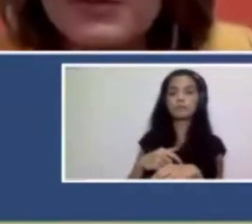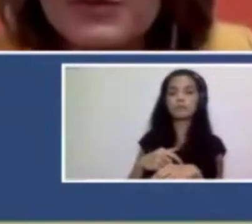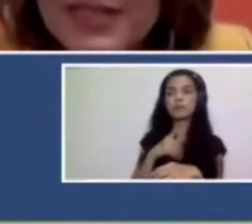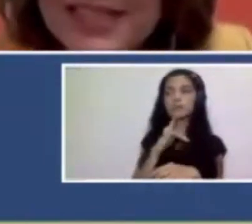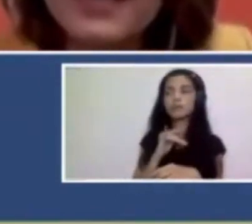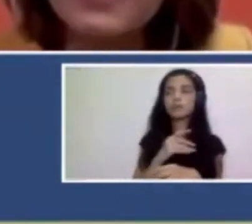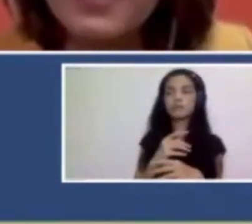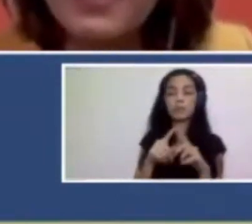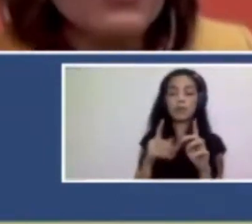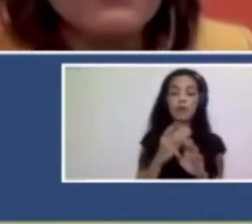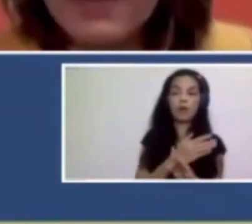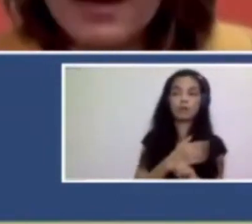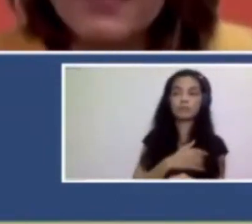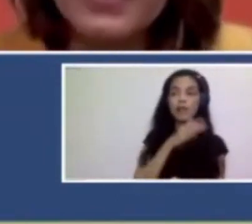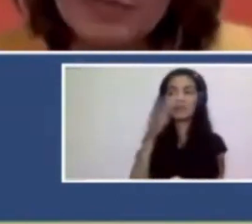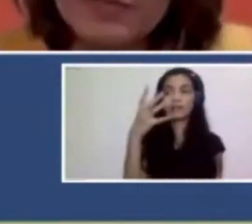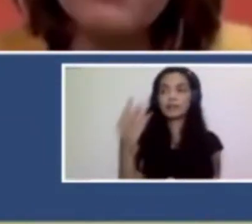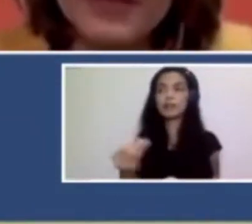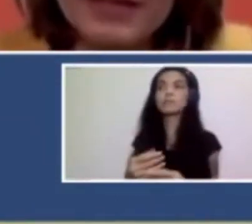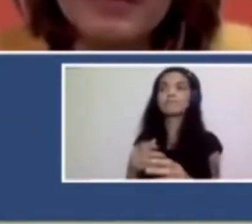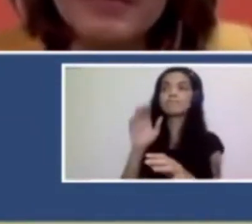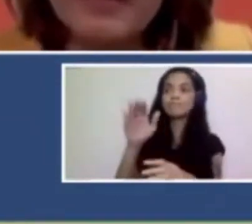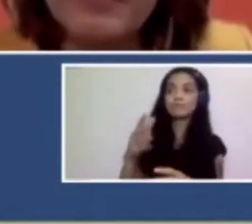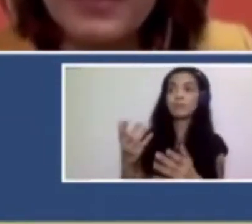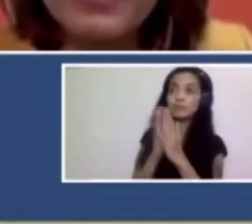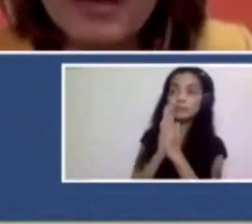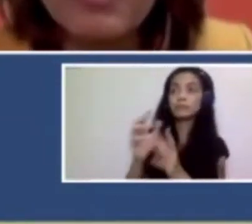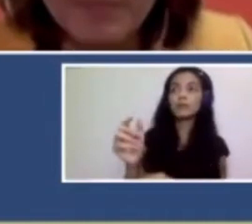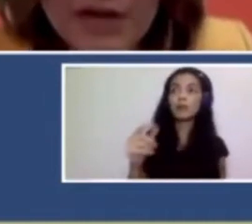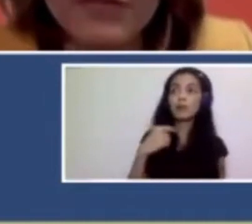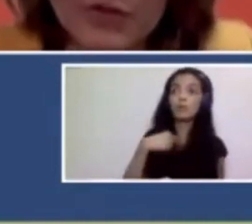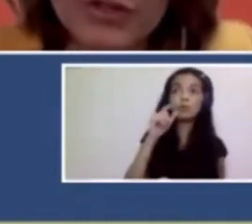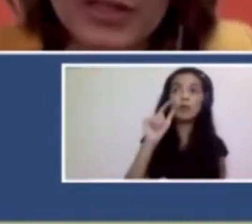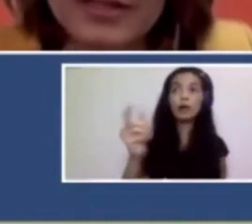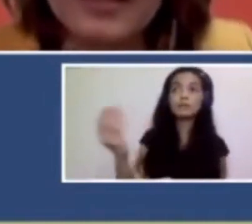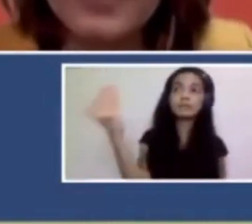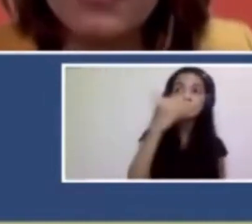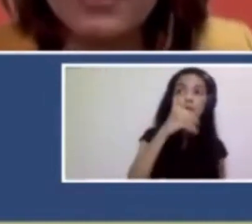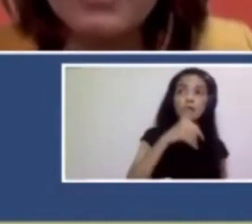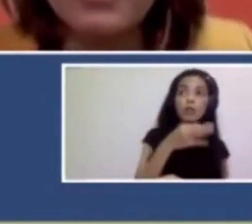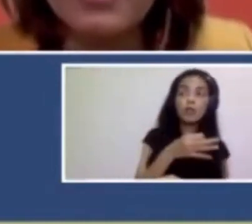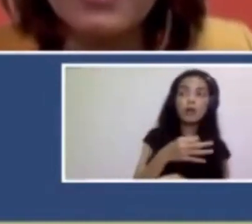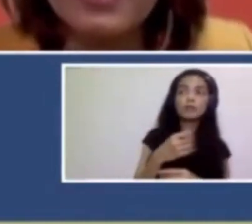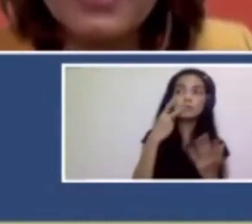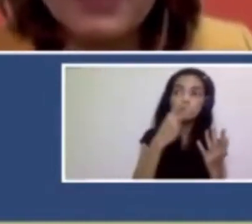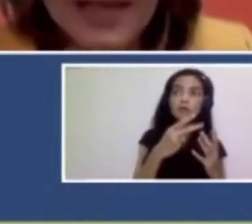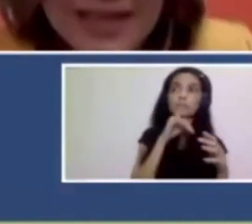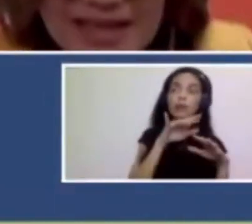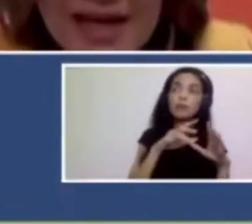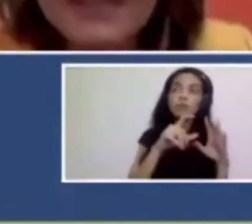the university. And they were very, very happy, feeling that they were part of the project, that they were